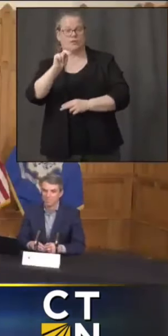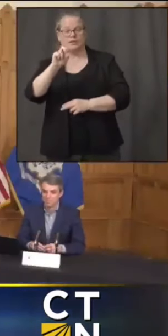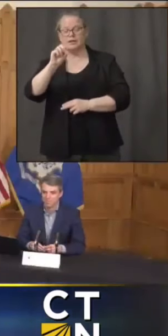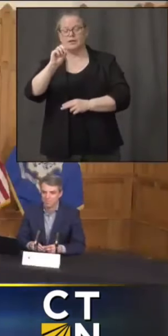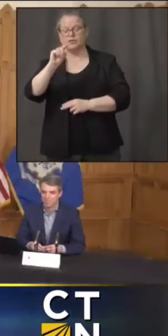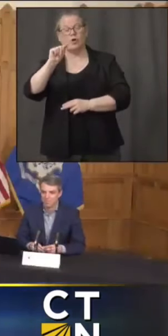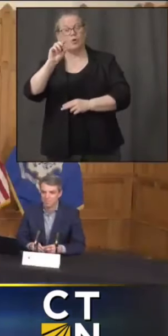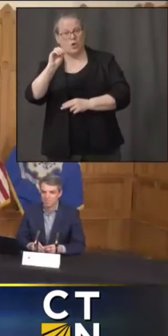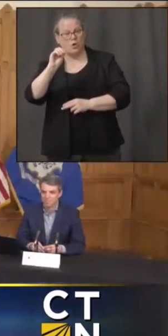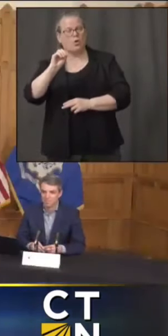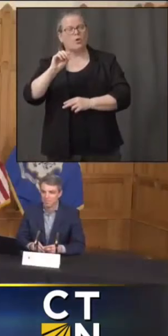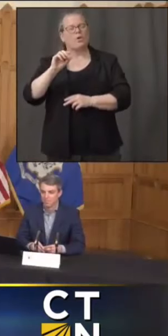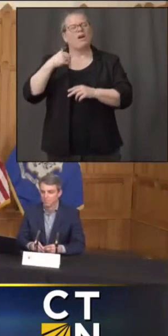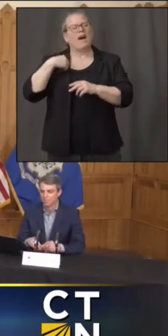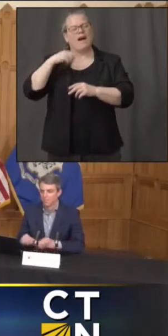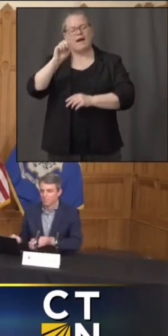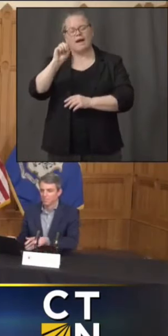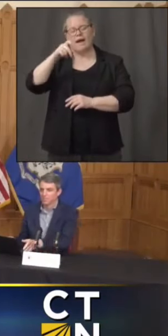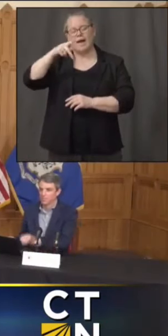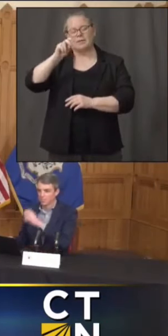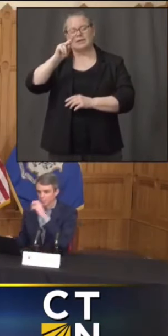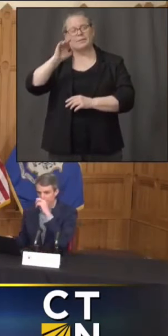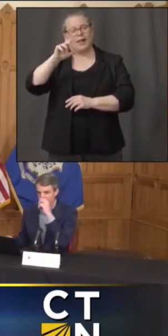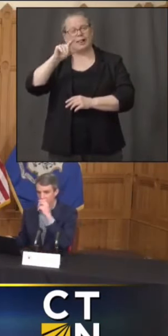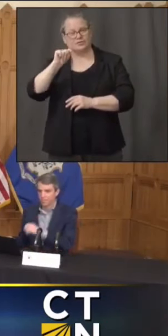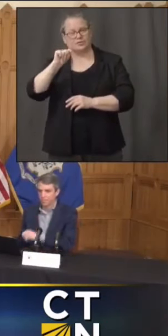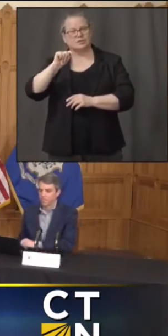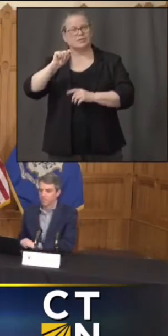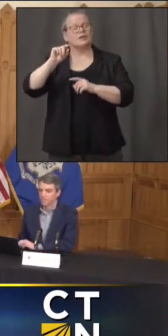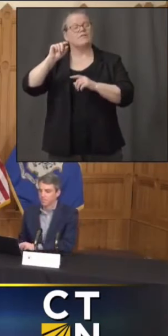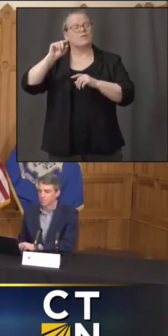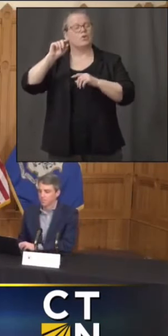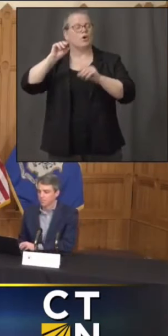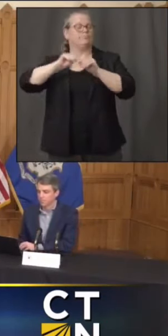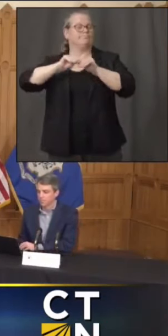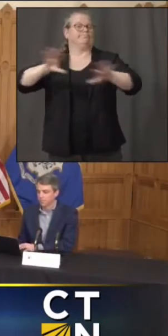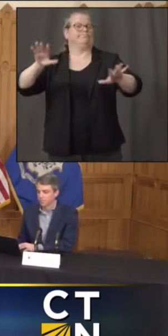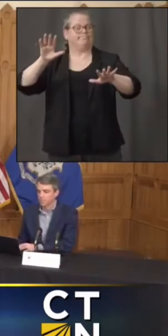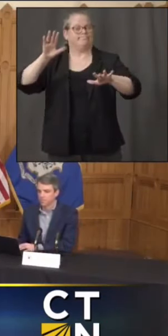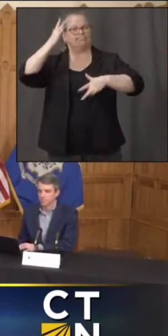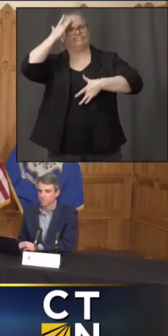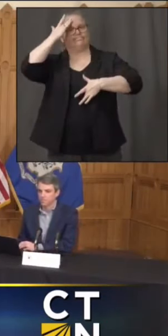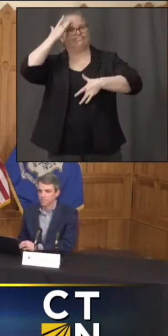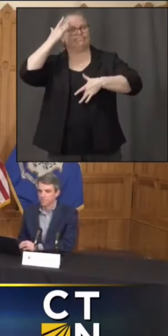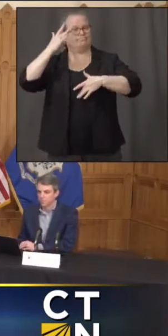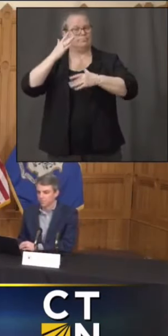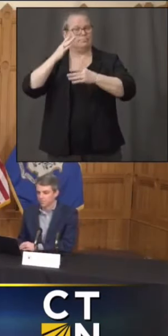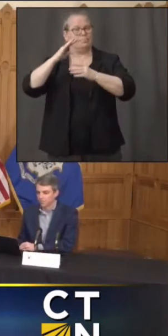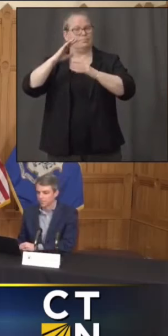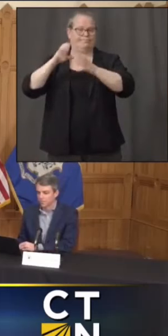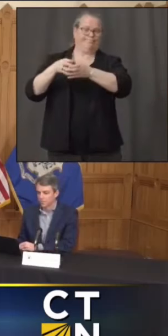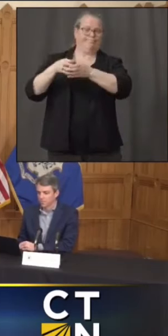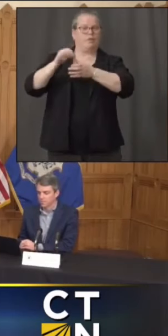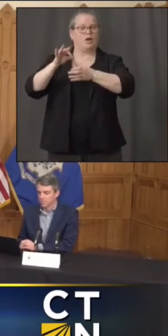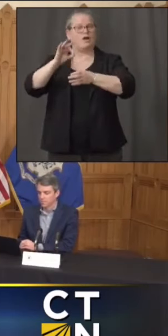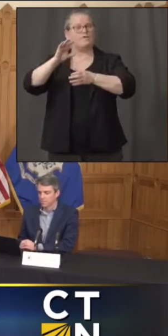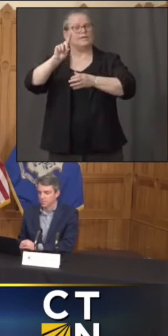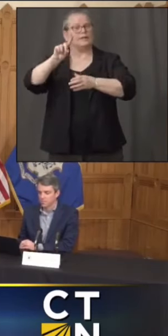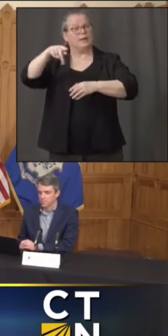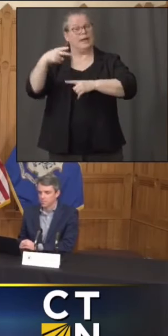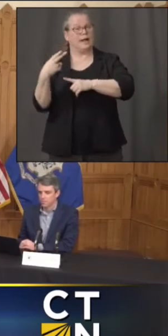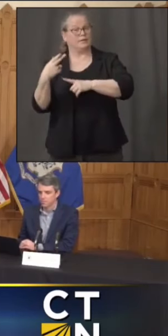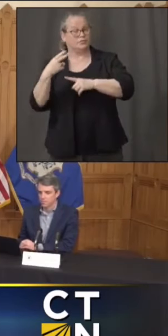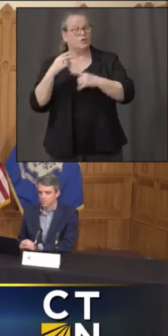an epidemiologist in the infectious disease section at the Connecticut Department of Public Health. Today, I'll be telling you a little bit more